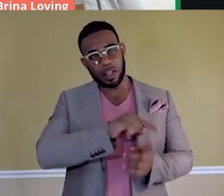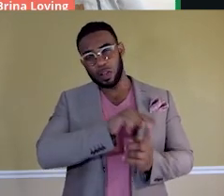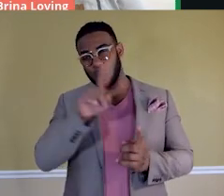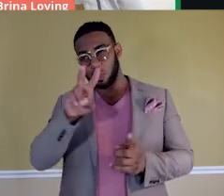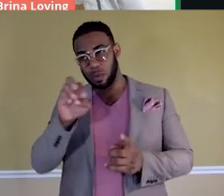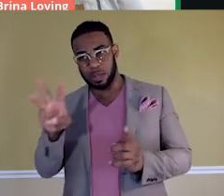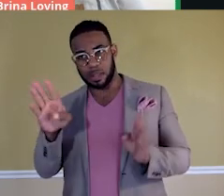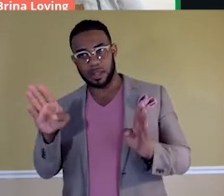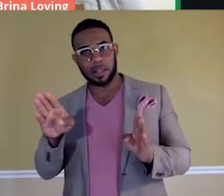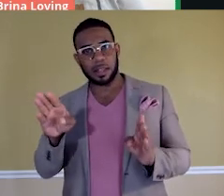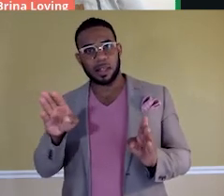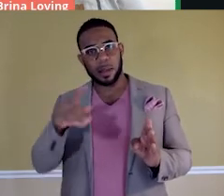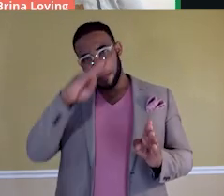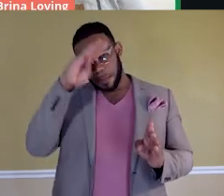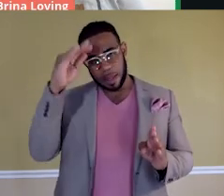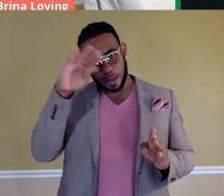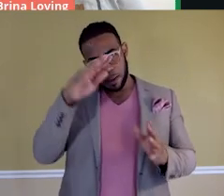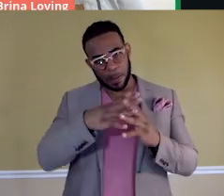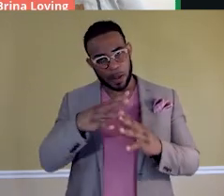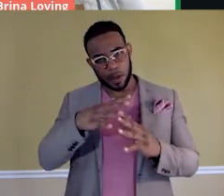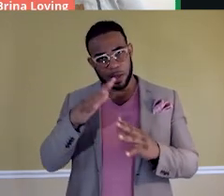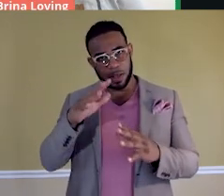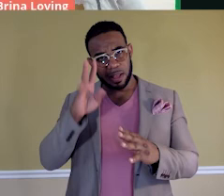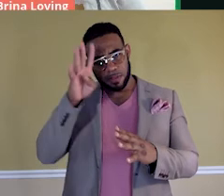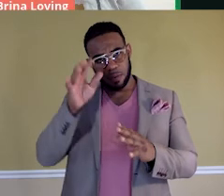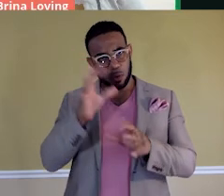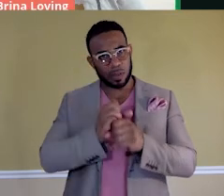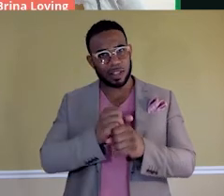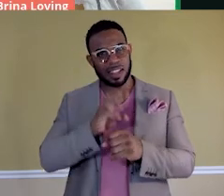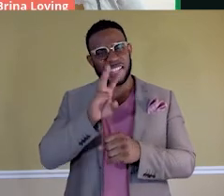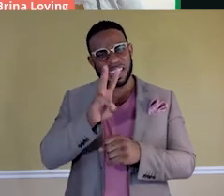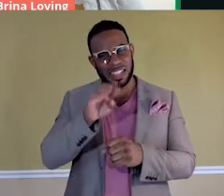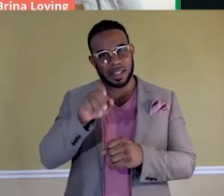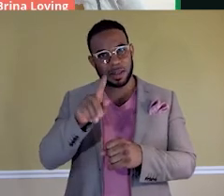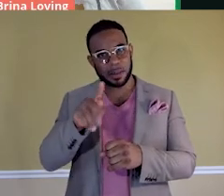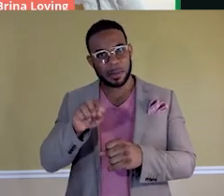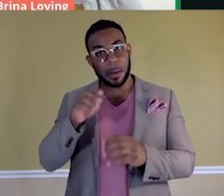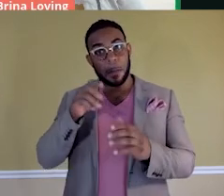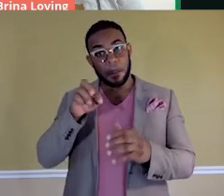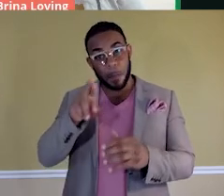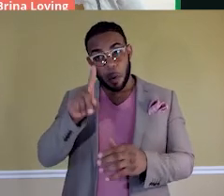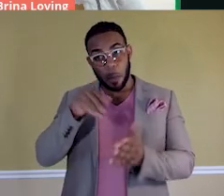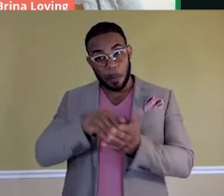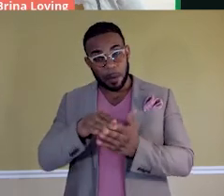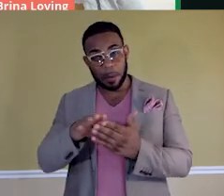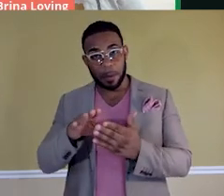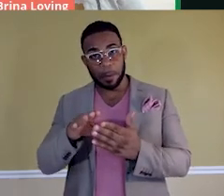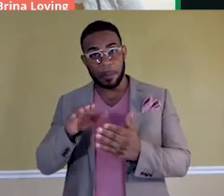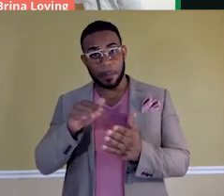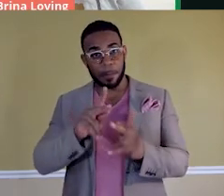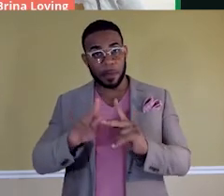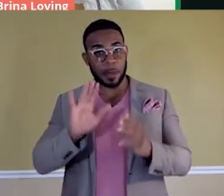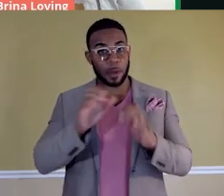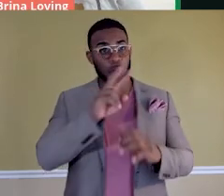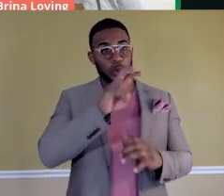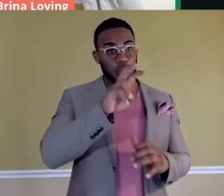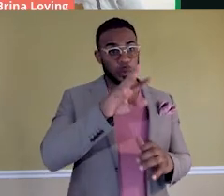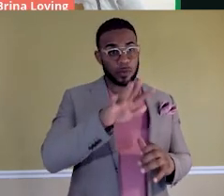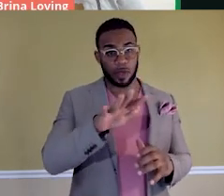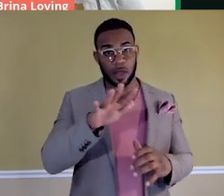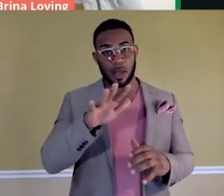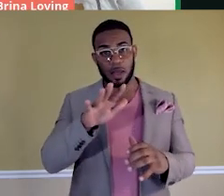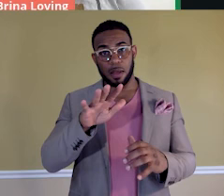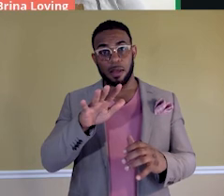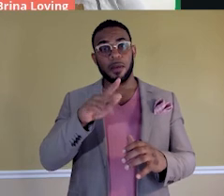2006, Black American inventors received 6 patents per million people, compared to 235 patents per million